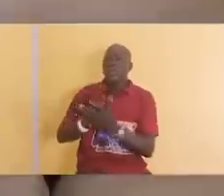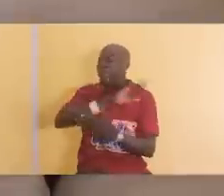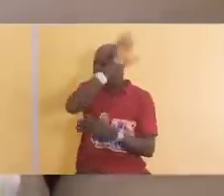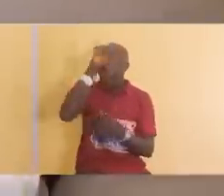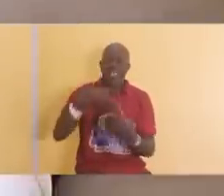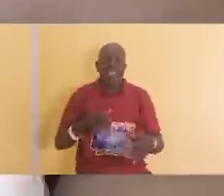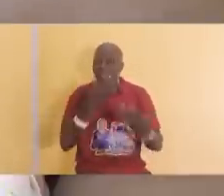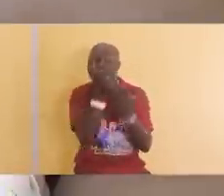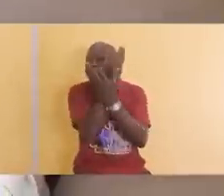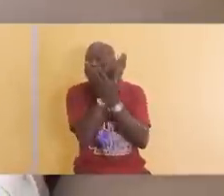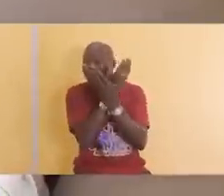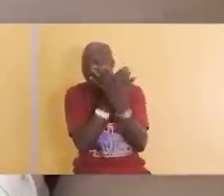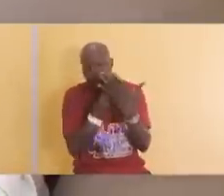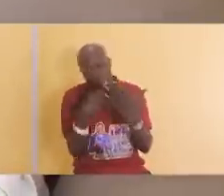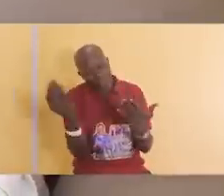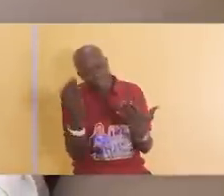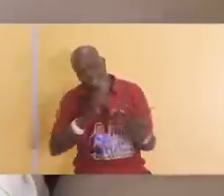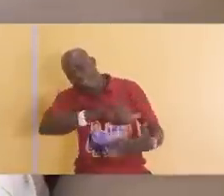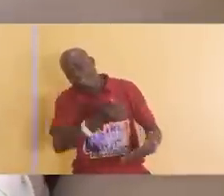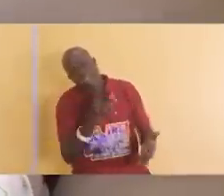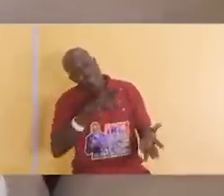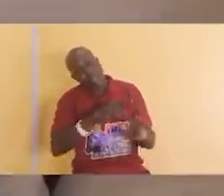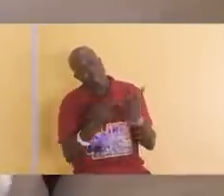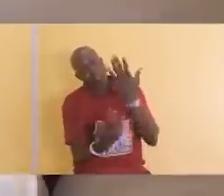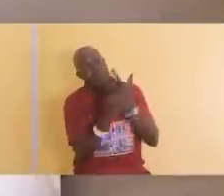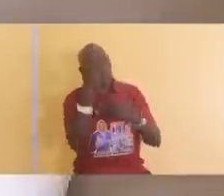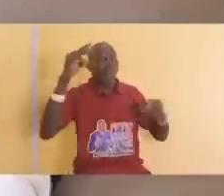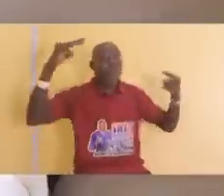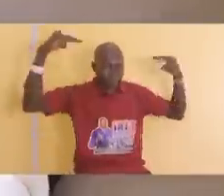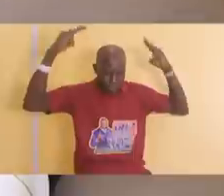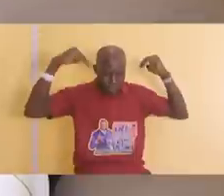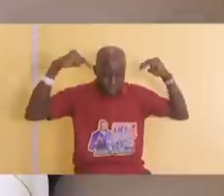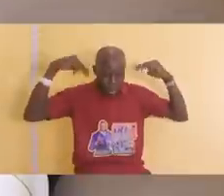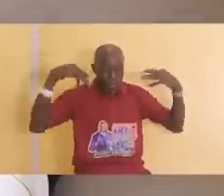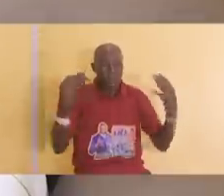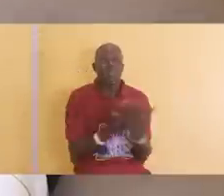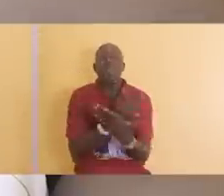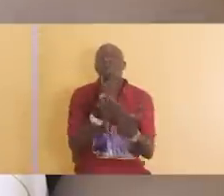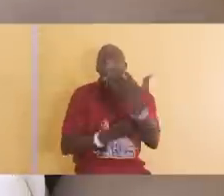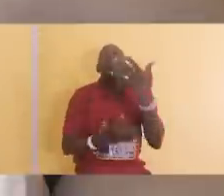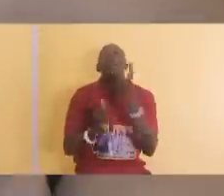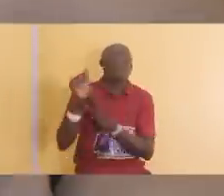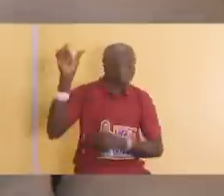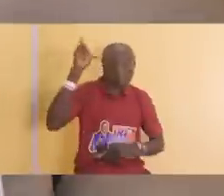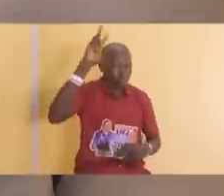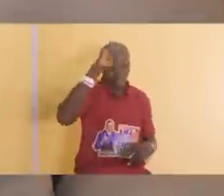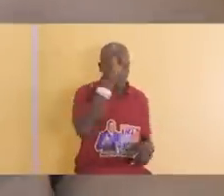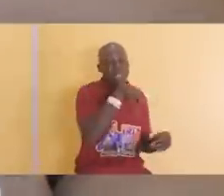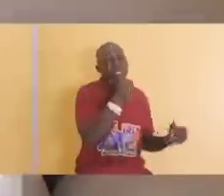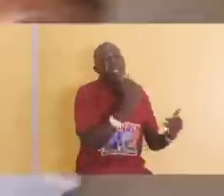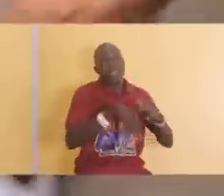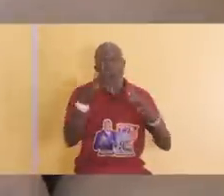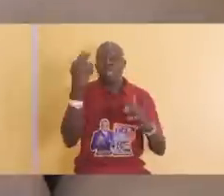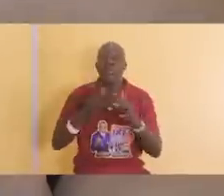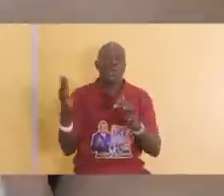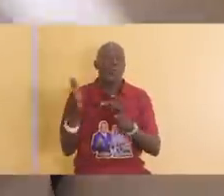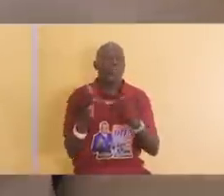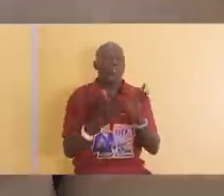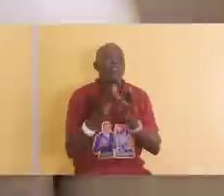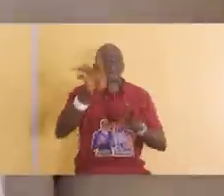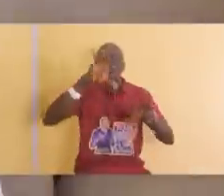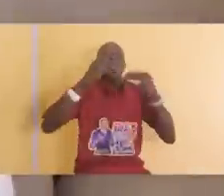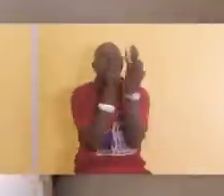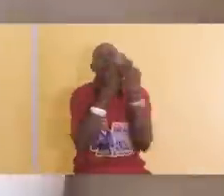yeah, not miss one little program for a day. For the, what that one day, over 31 days. And for me, sir. No, call this. In the name of